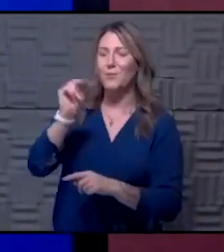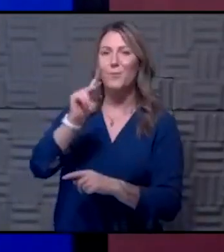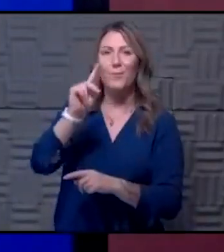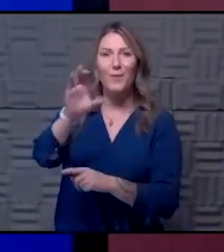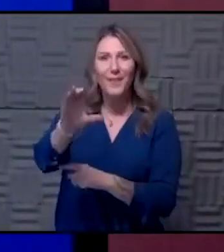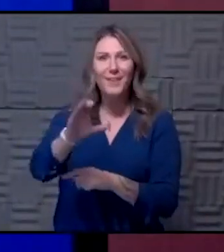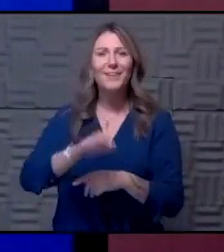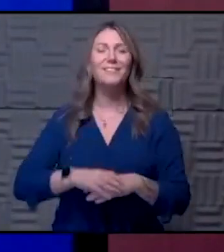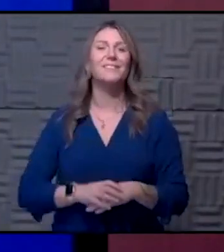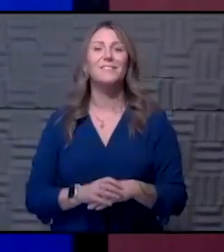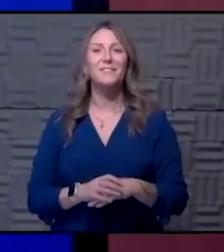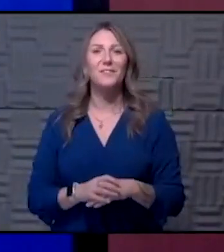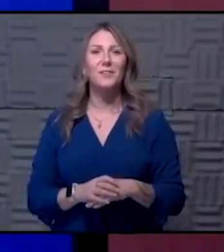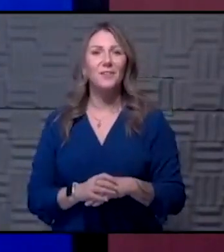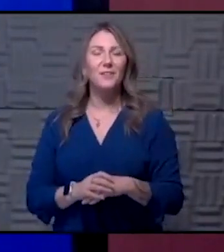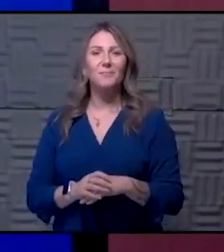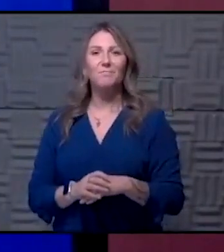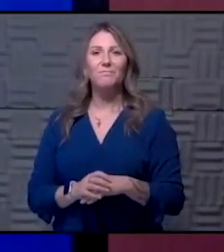City.